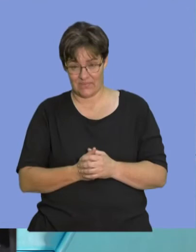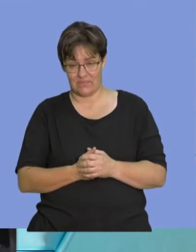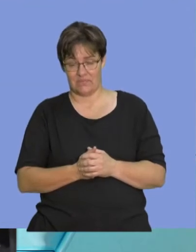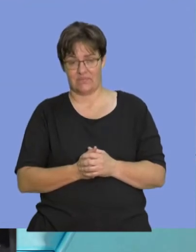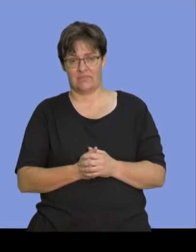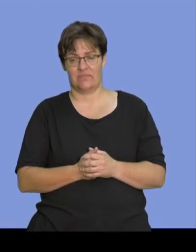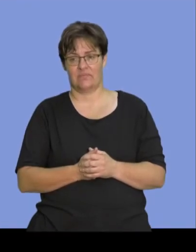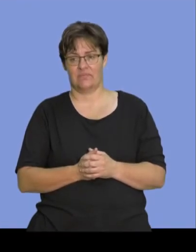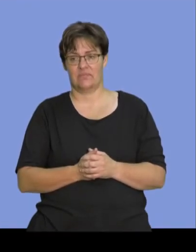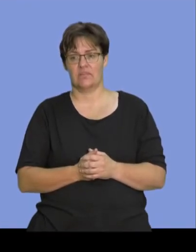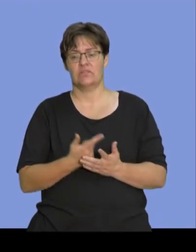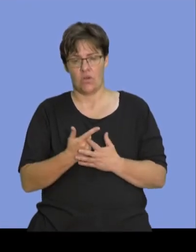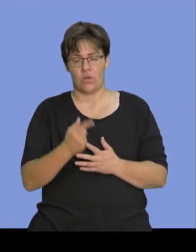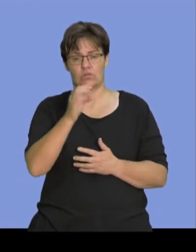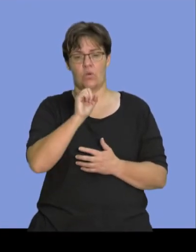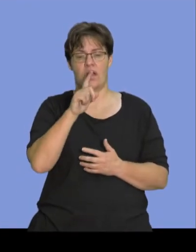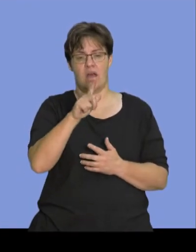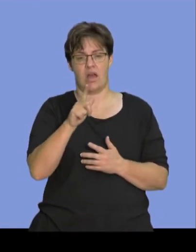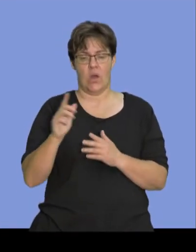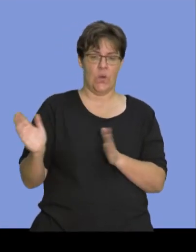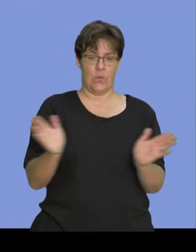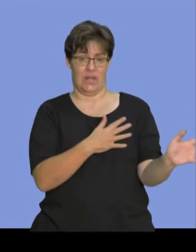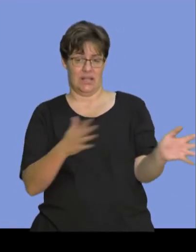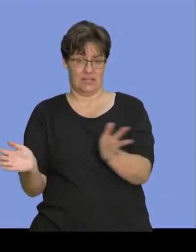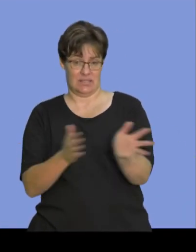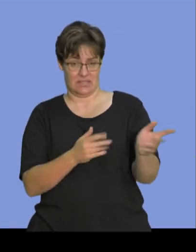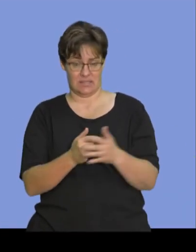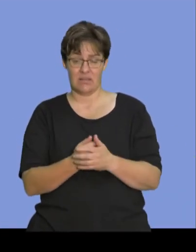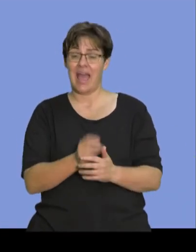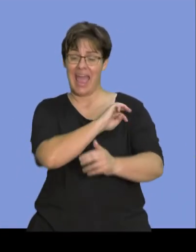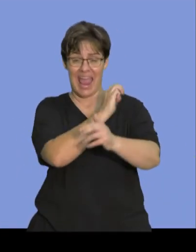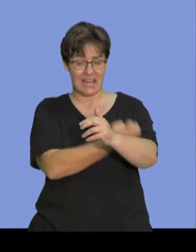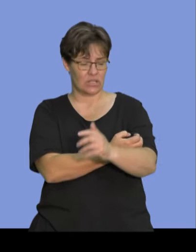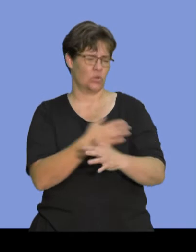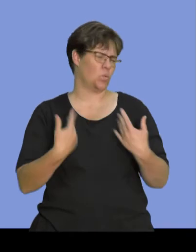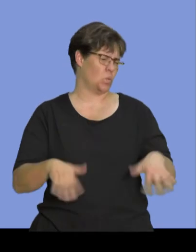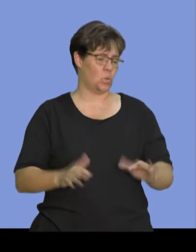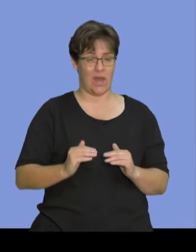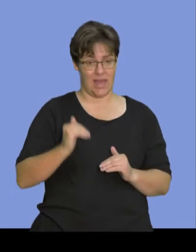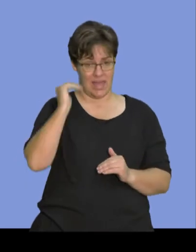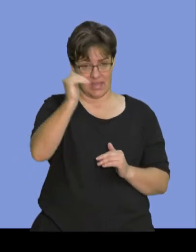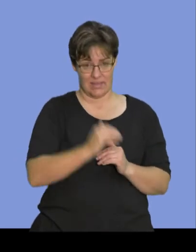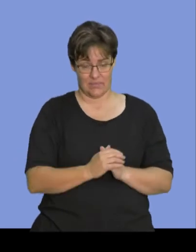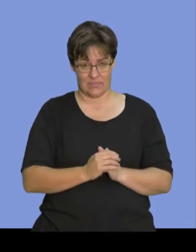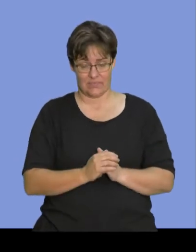exists on the surface of planet Earth. So these are the solar winds, which consist of high energy